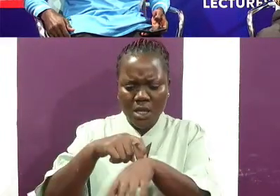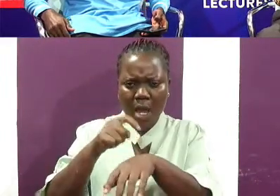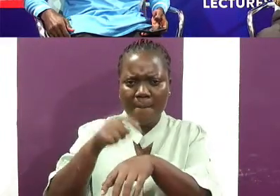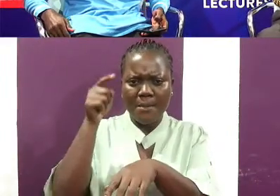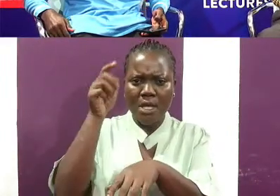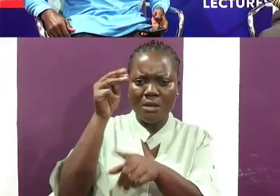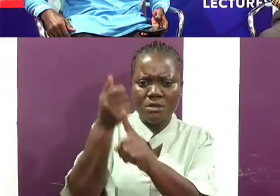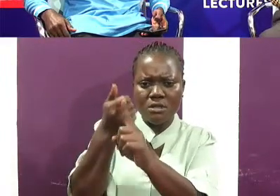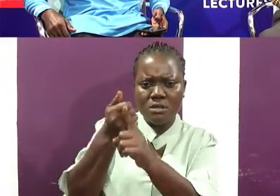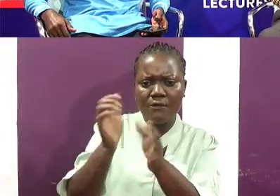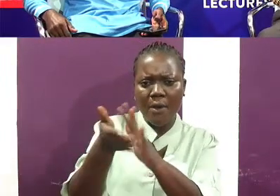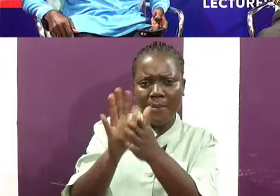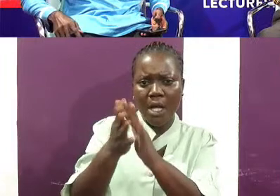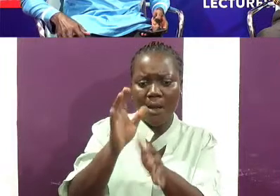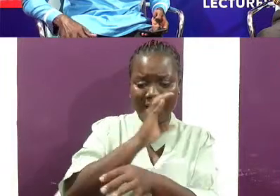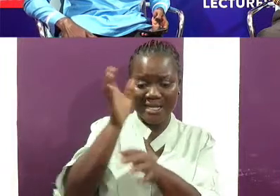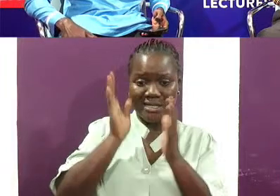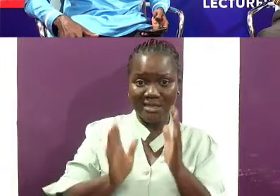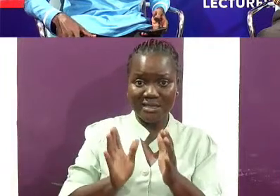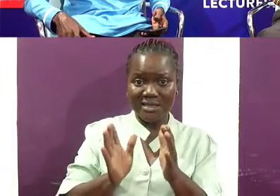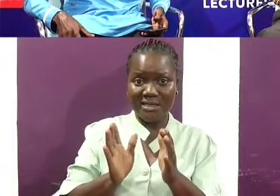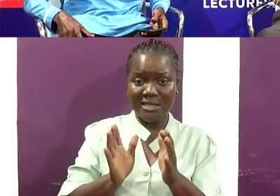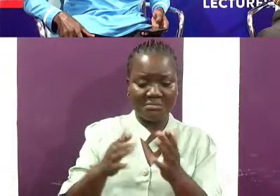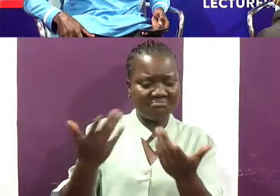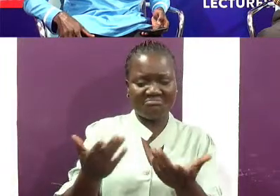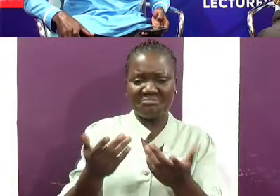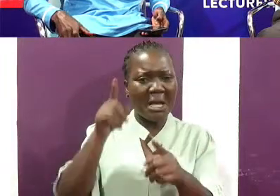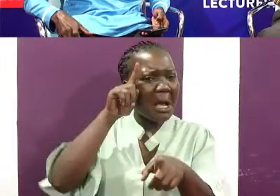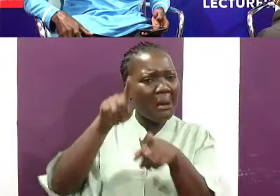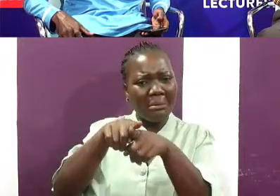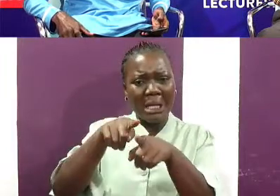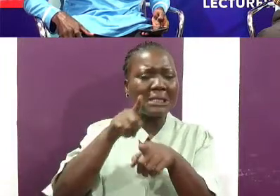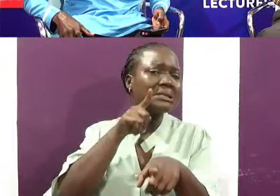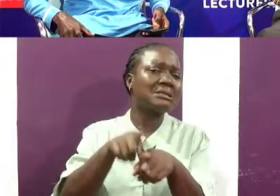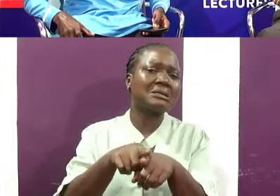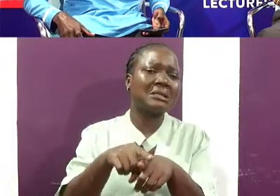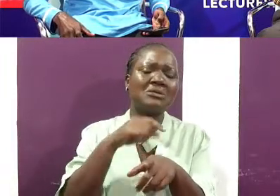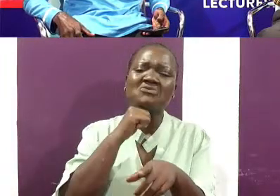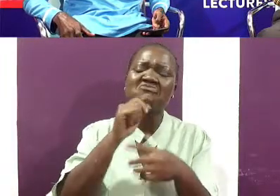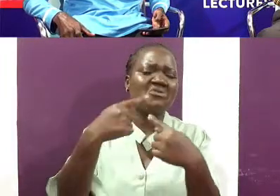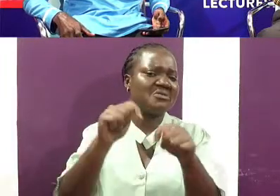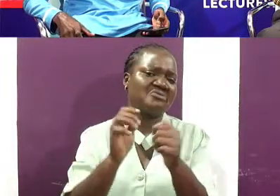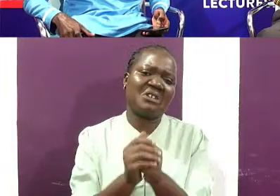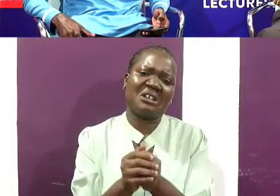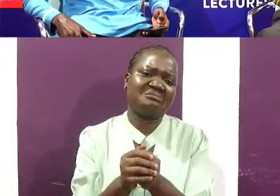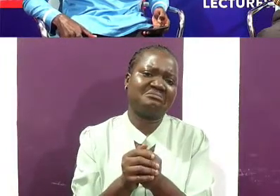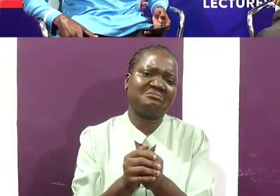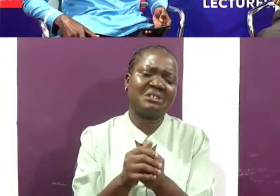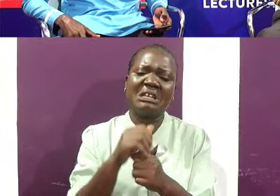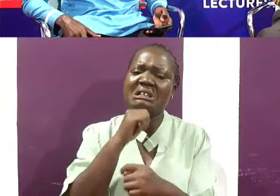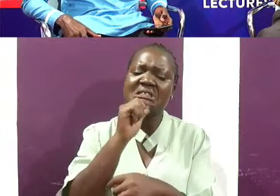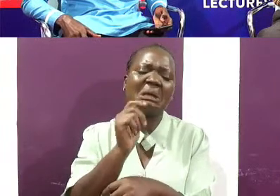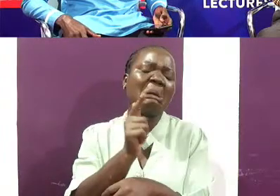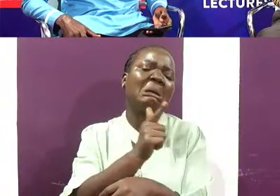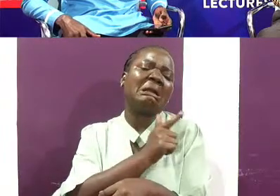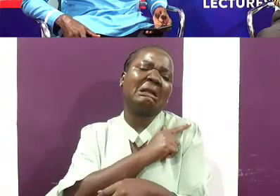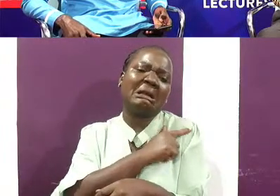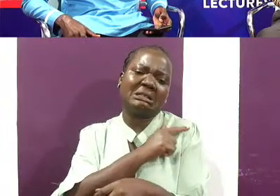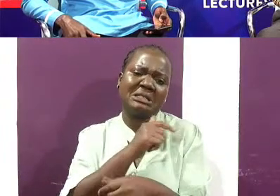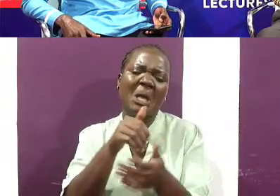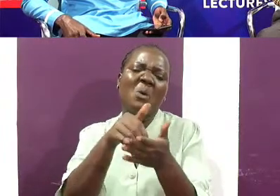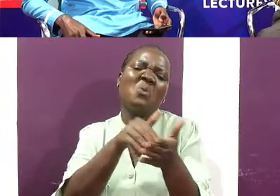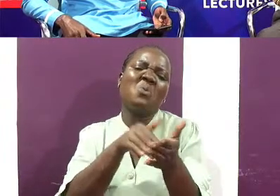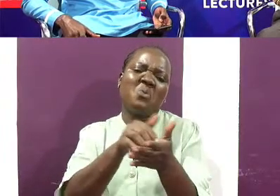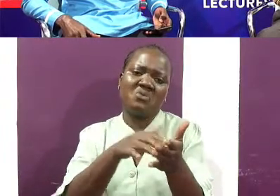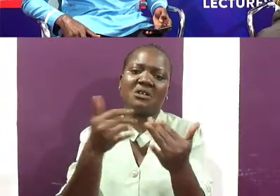of Christ mu no enuanom no enhye da moye homoden ekra se ye hwe Jesus of Christ enuanom a omuye